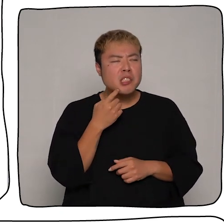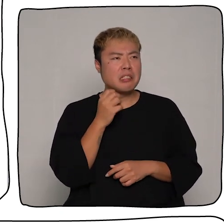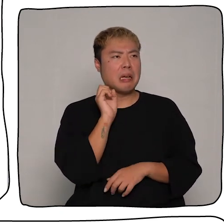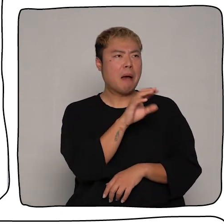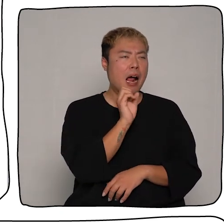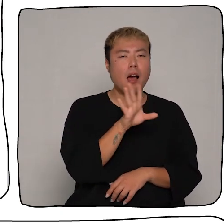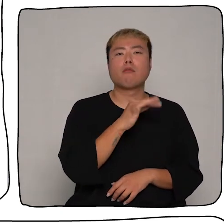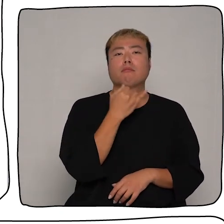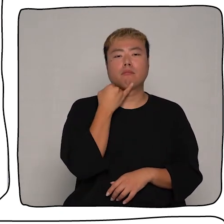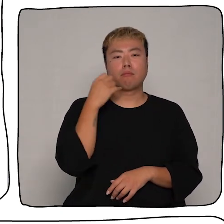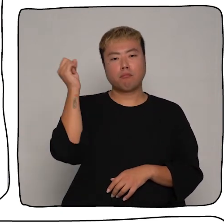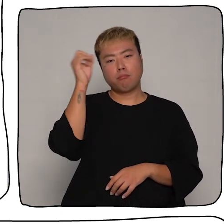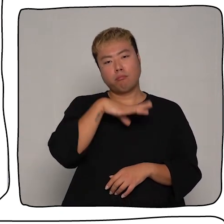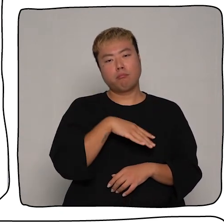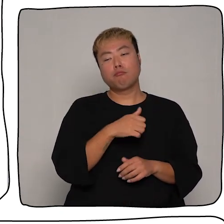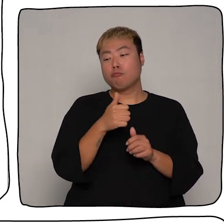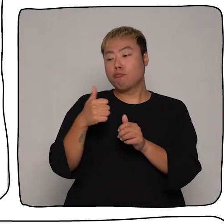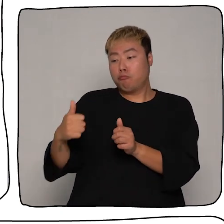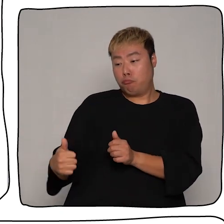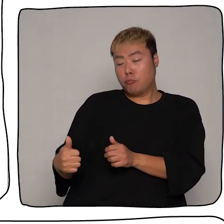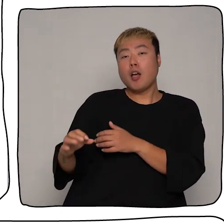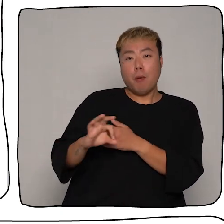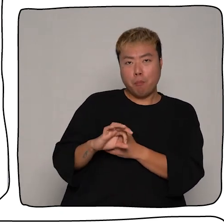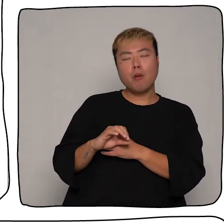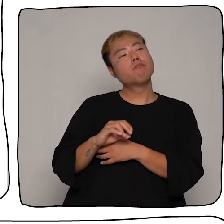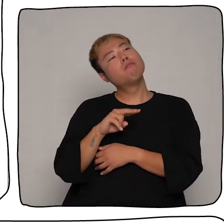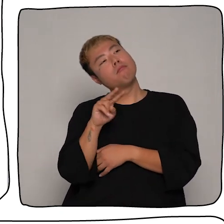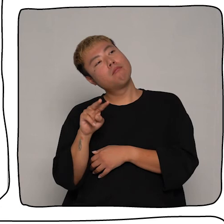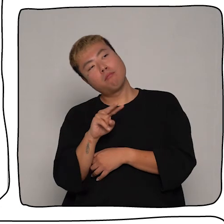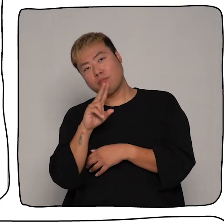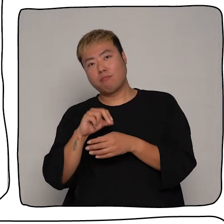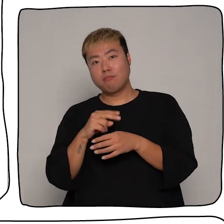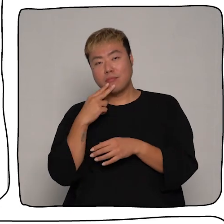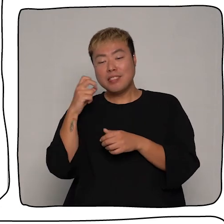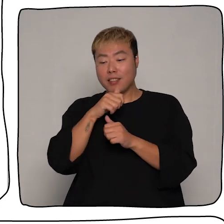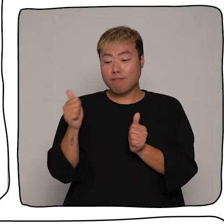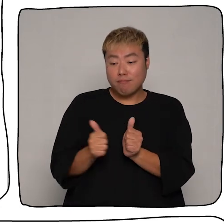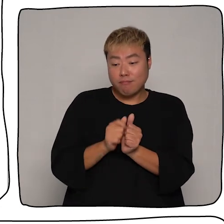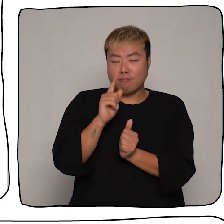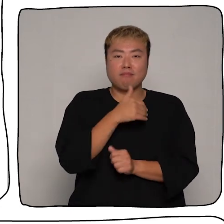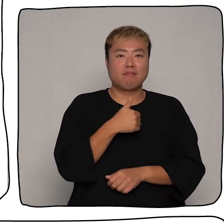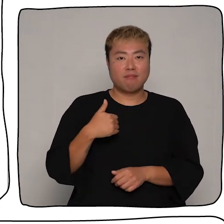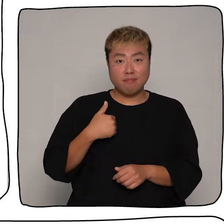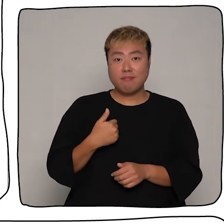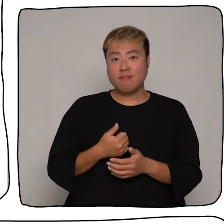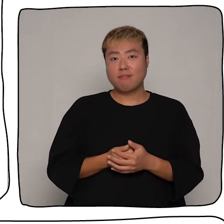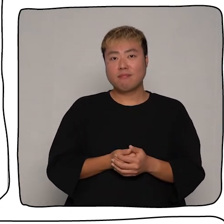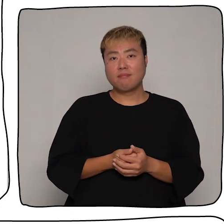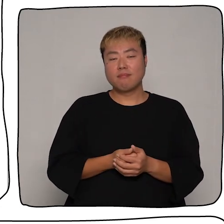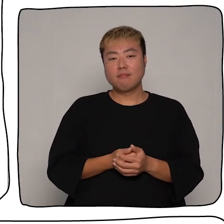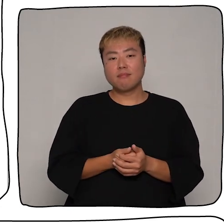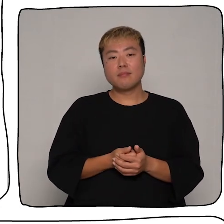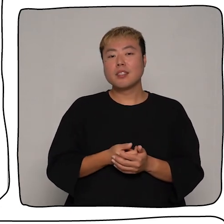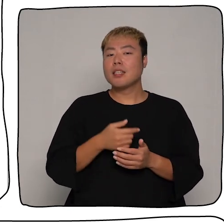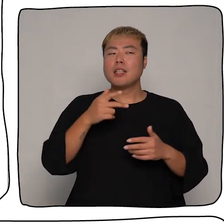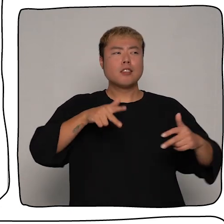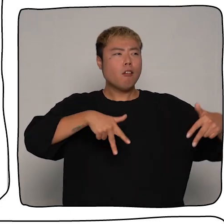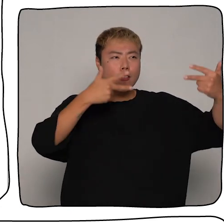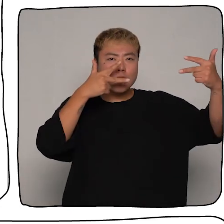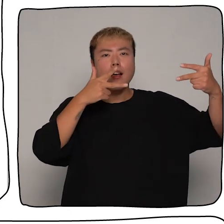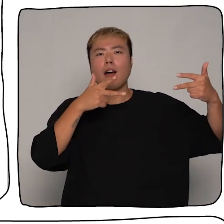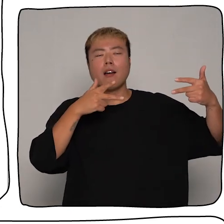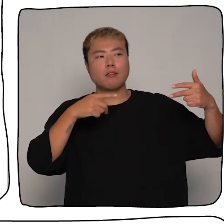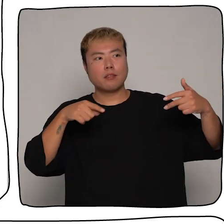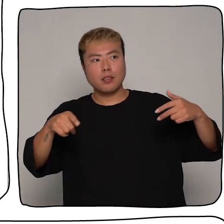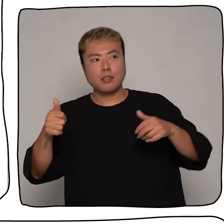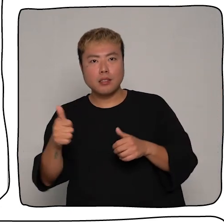You just have it there, and it's fine if you just tap along. And unlike video home, I